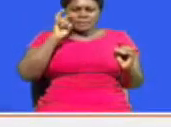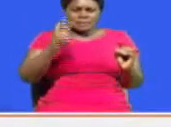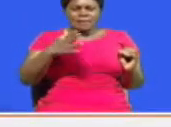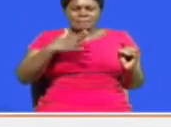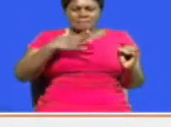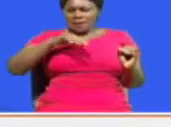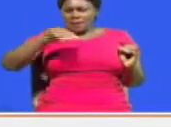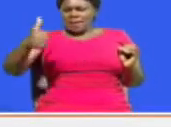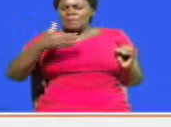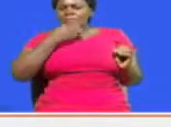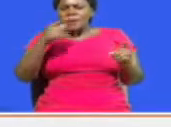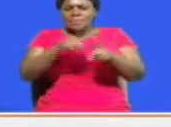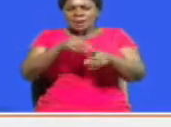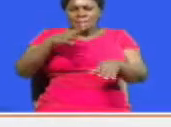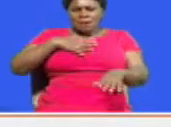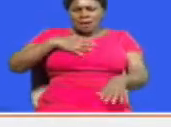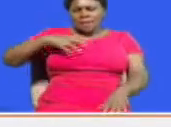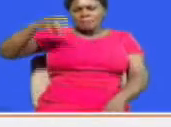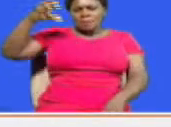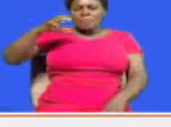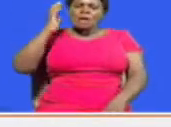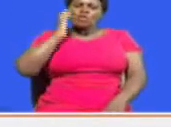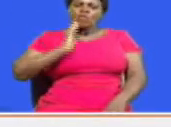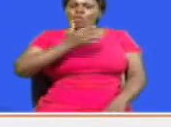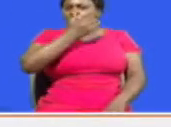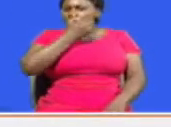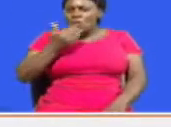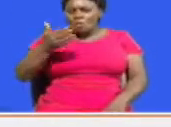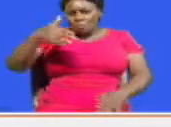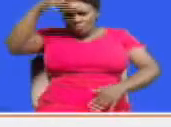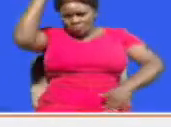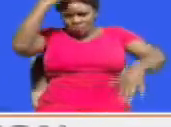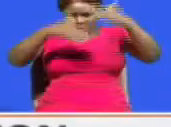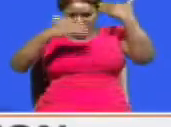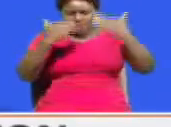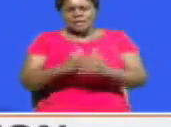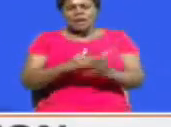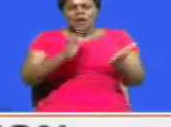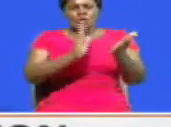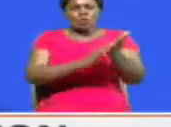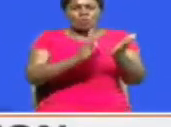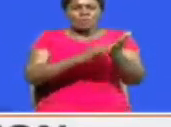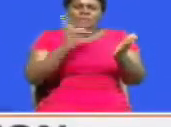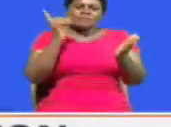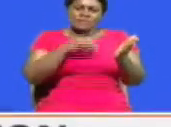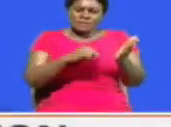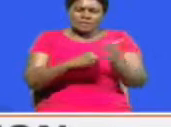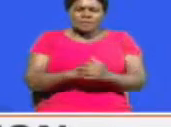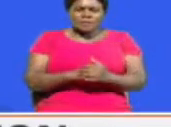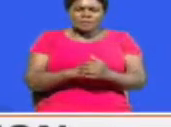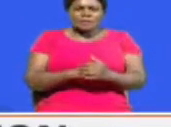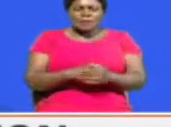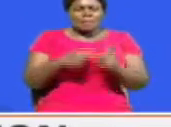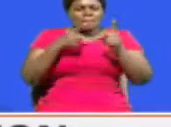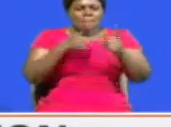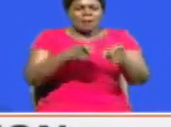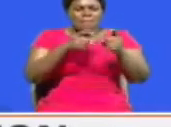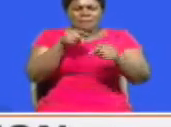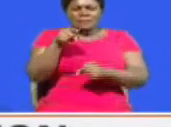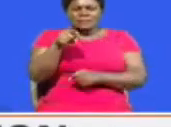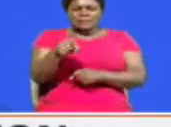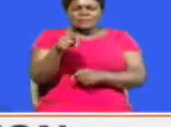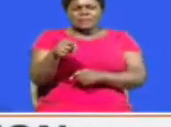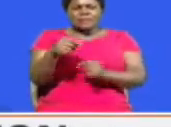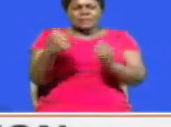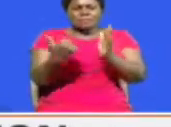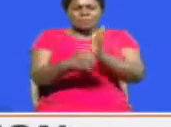counterpart, my senior brother and elder brother from Kisumu, Professor Anyang' Nyong'o. He has given out his statements consistently, pointing out that this